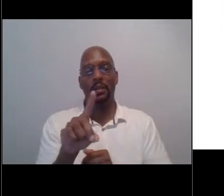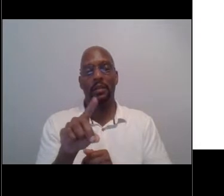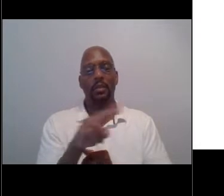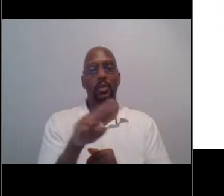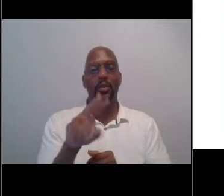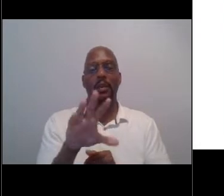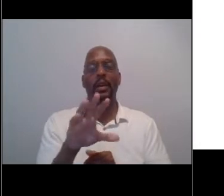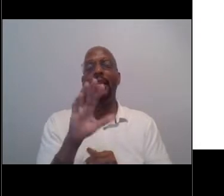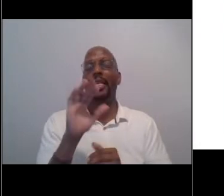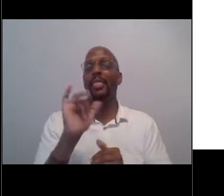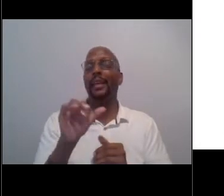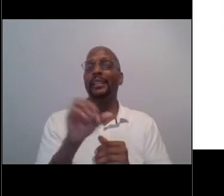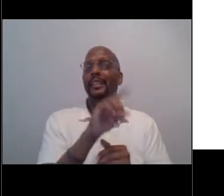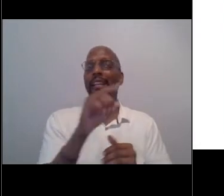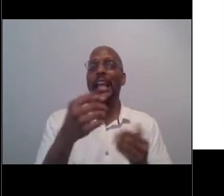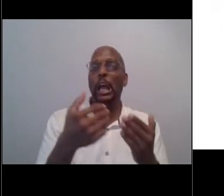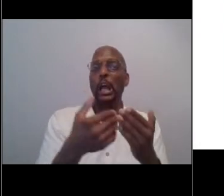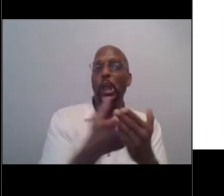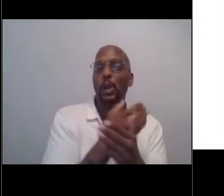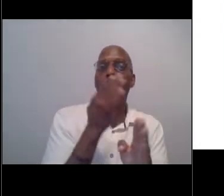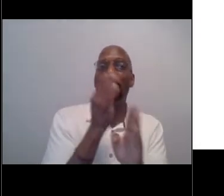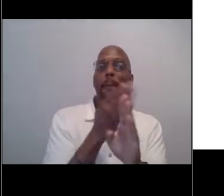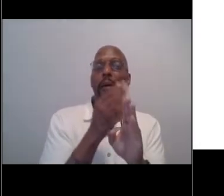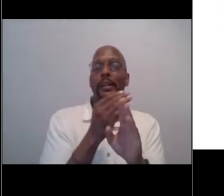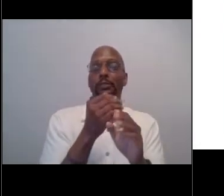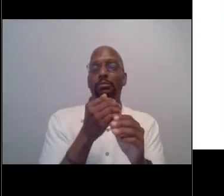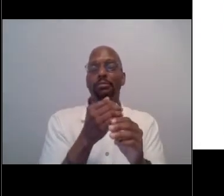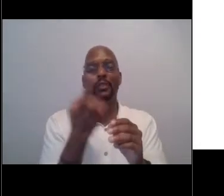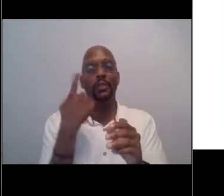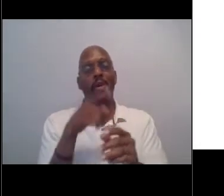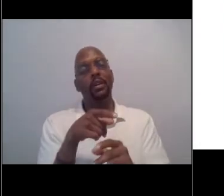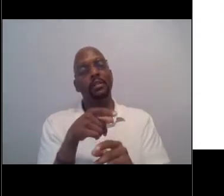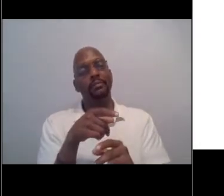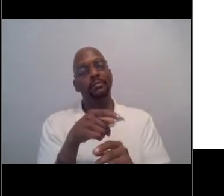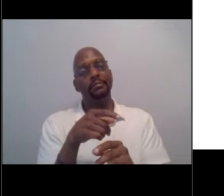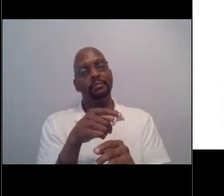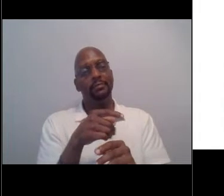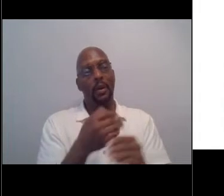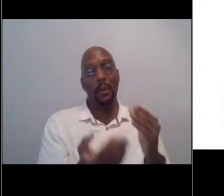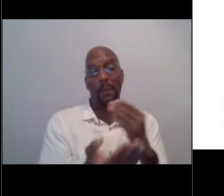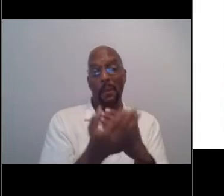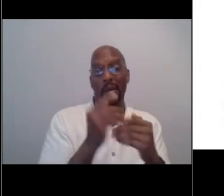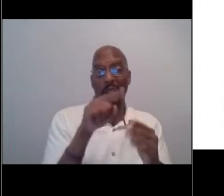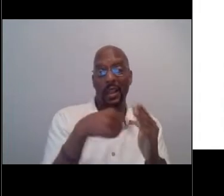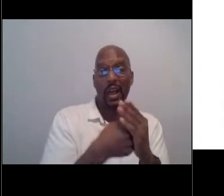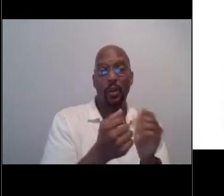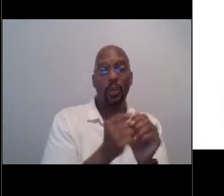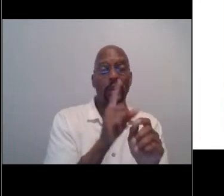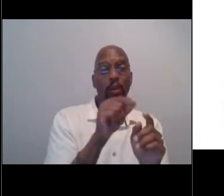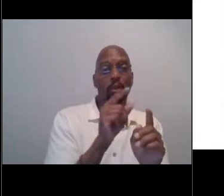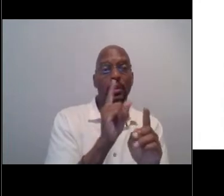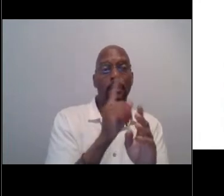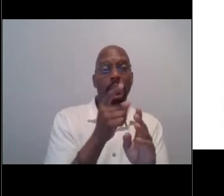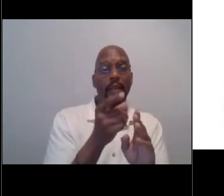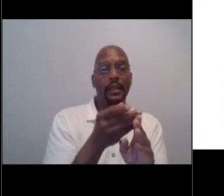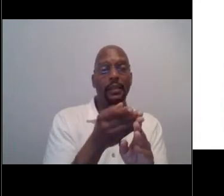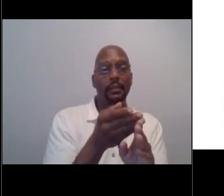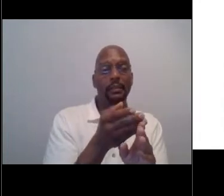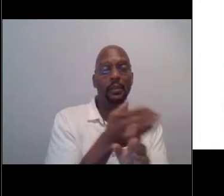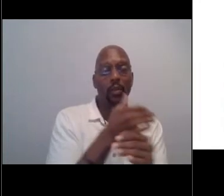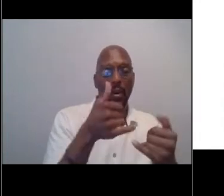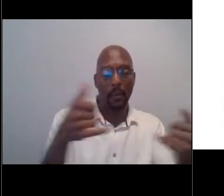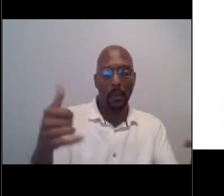system. It provides peak hour service both morning and evening with 20-minute headways from the border to downtown